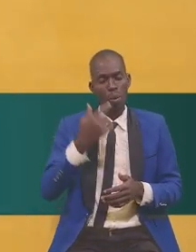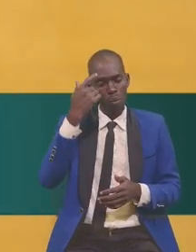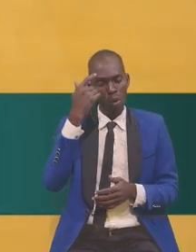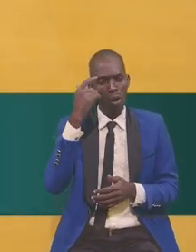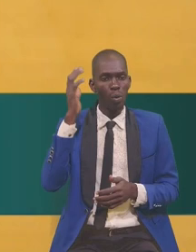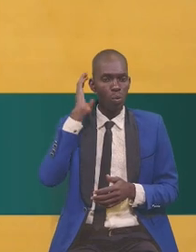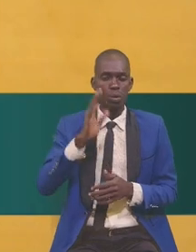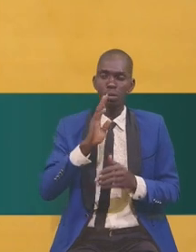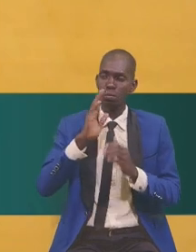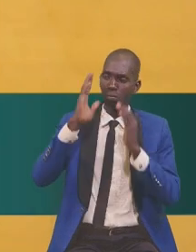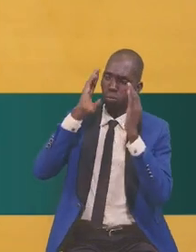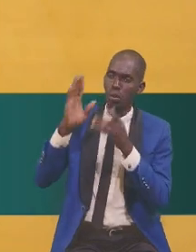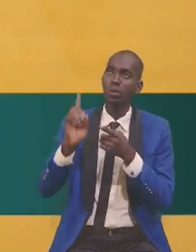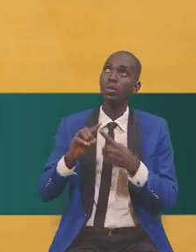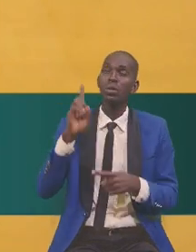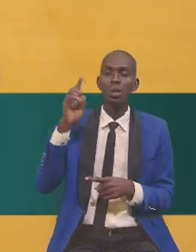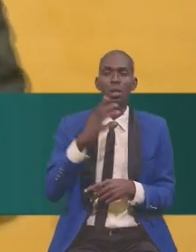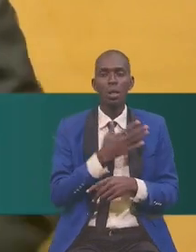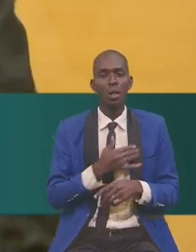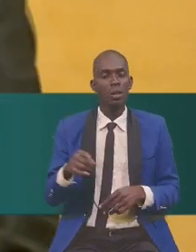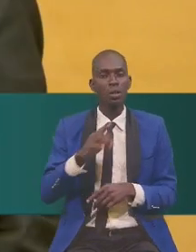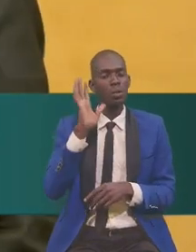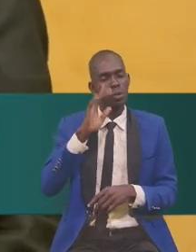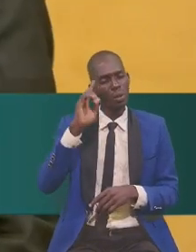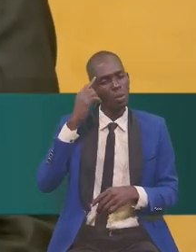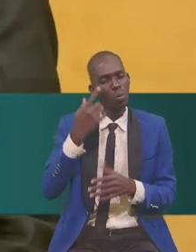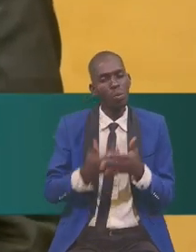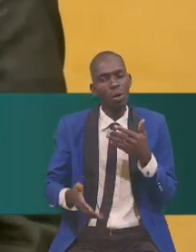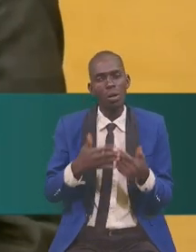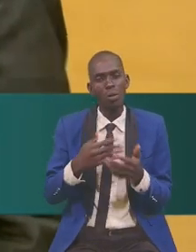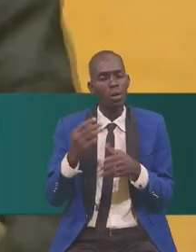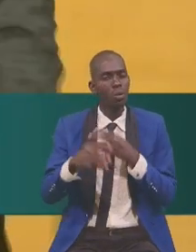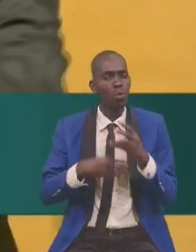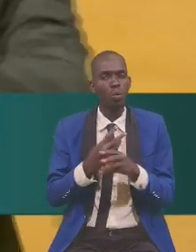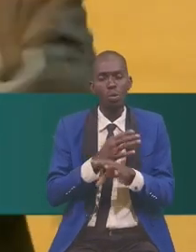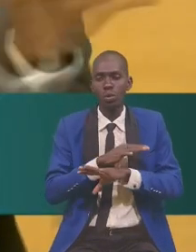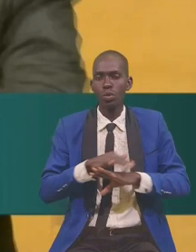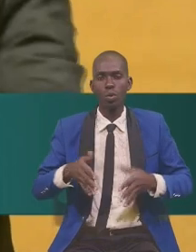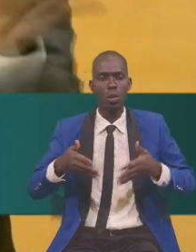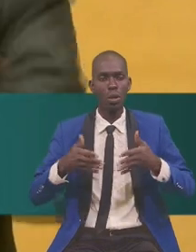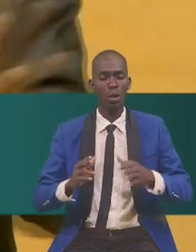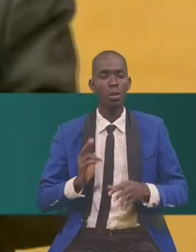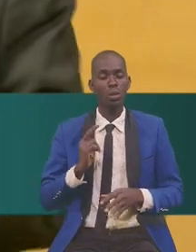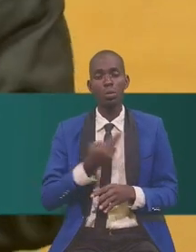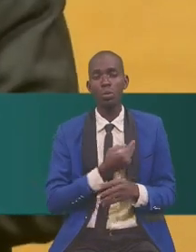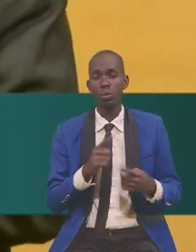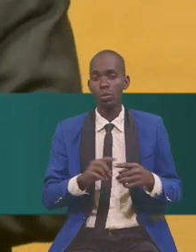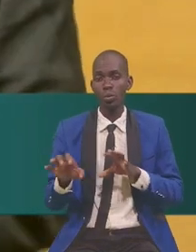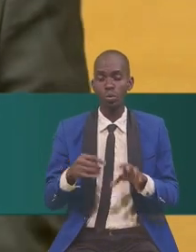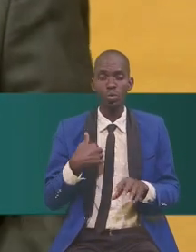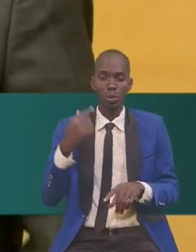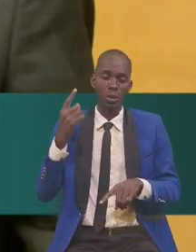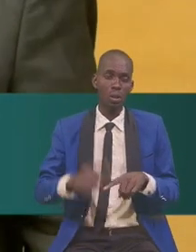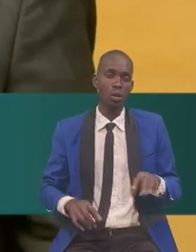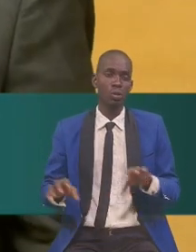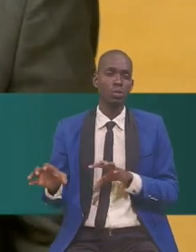them, and then they will think whatever the world does not allow us to do, we cannot do,